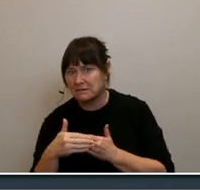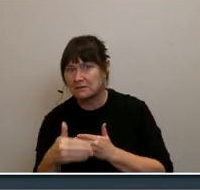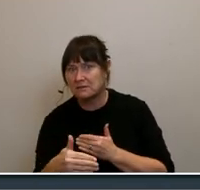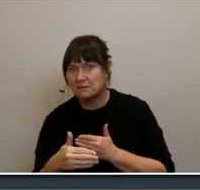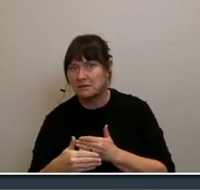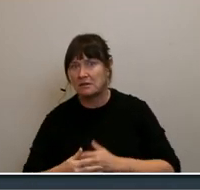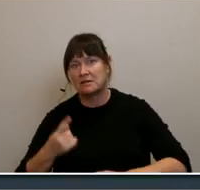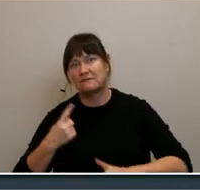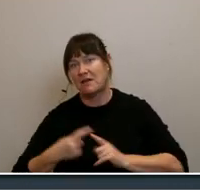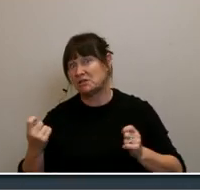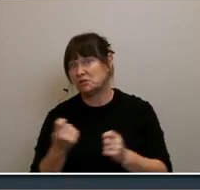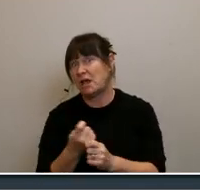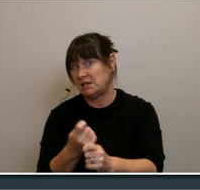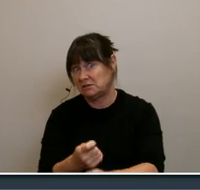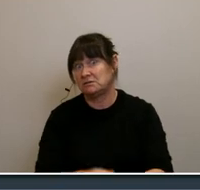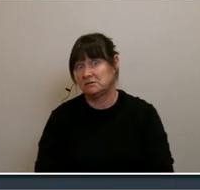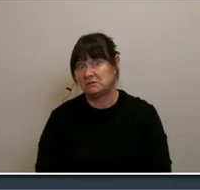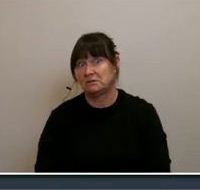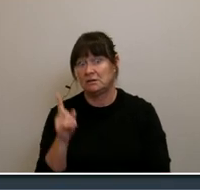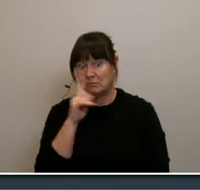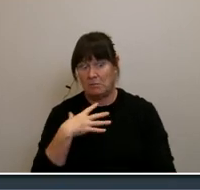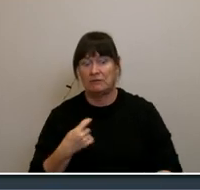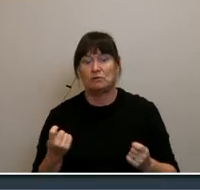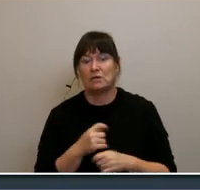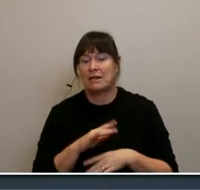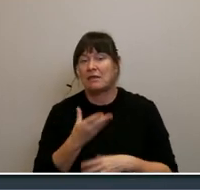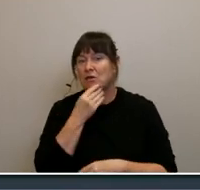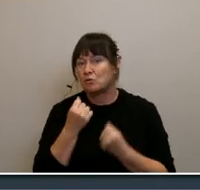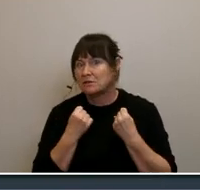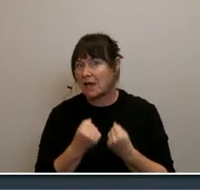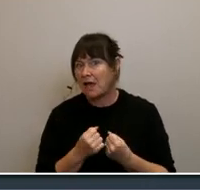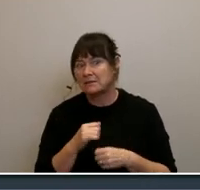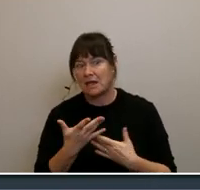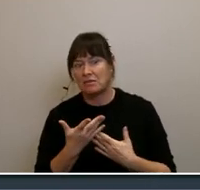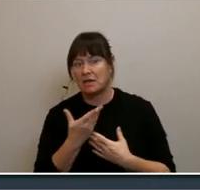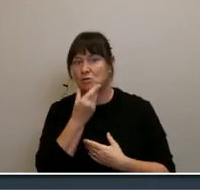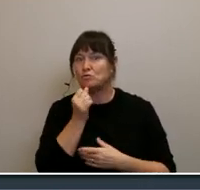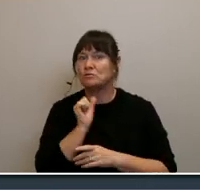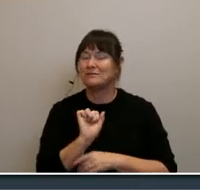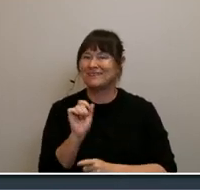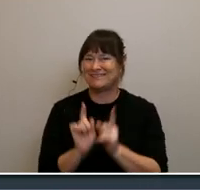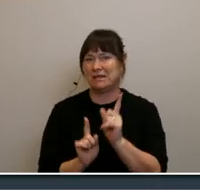very fast change in habits by people and cities.